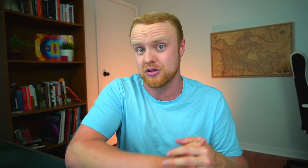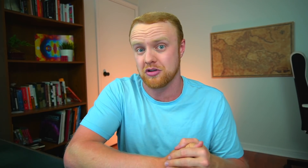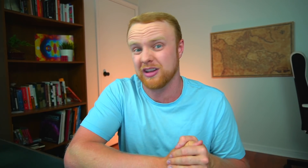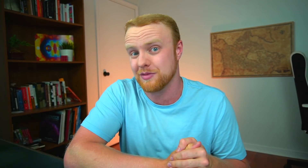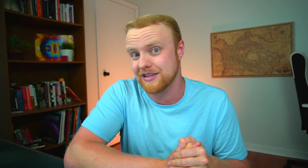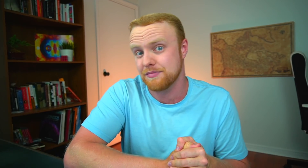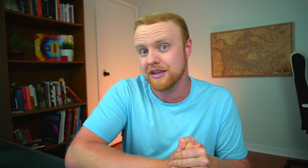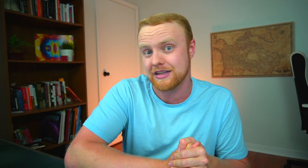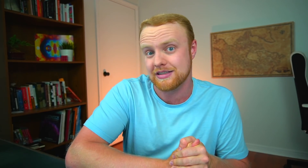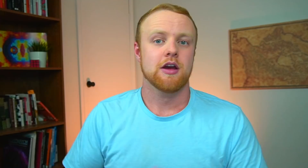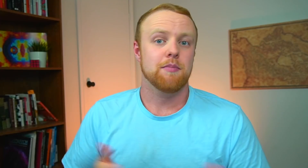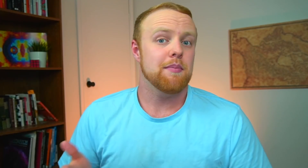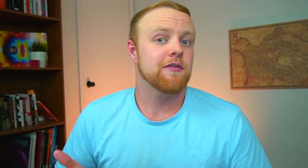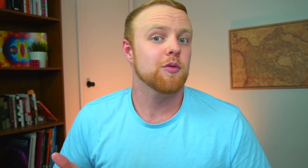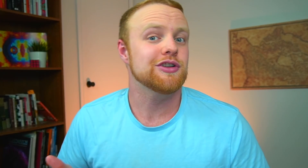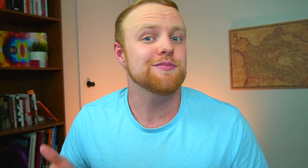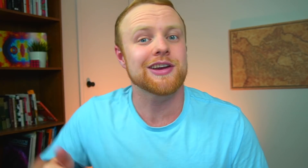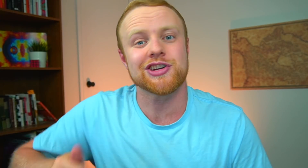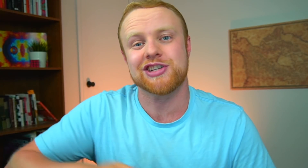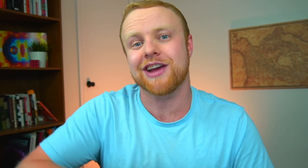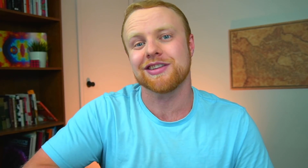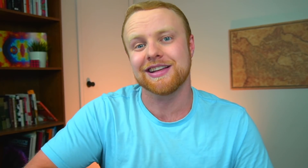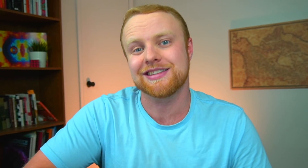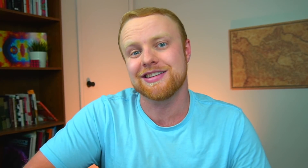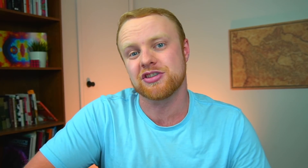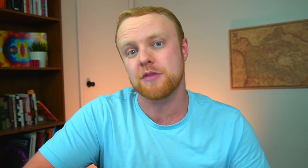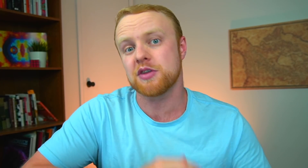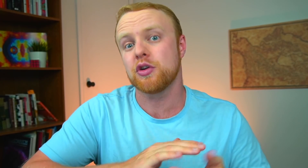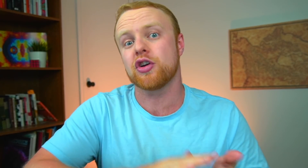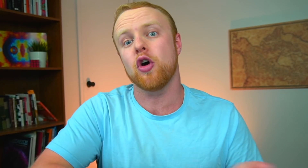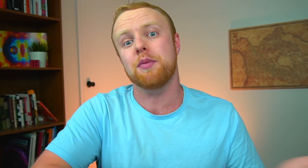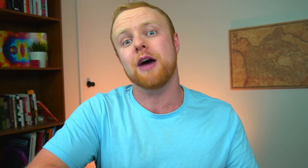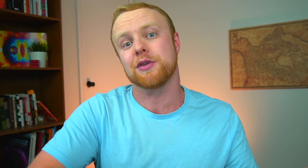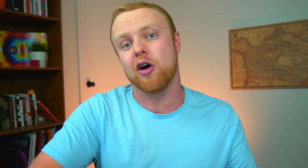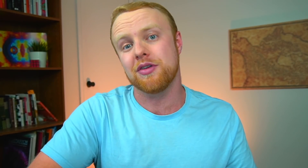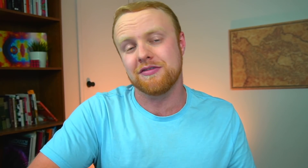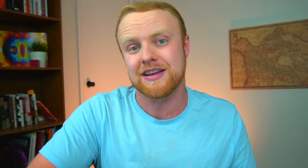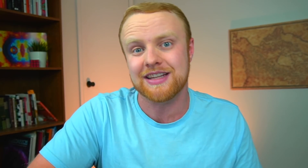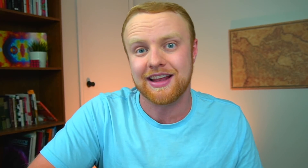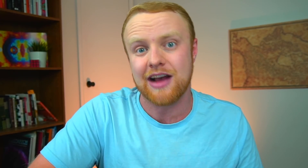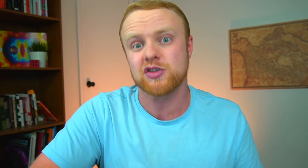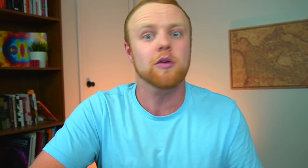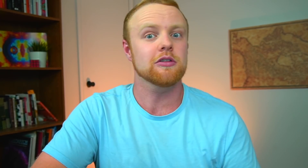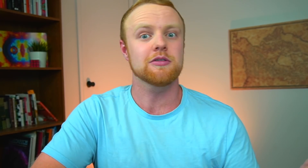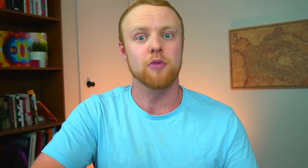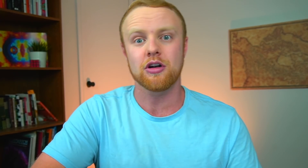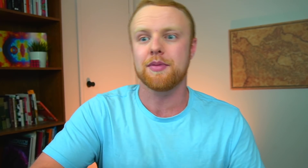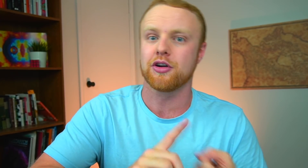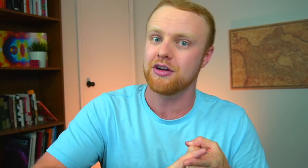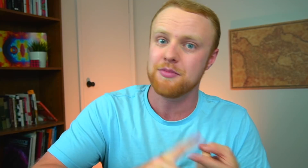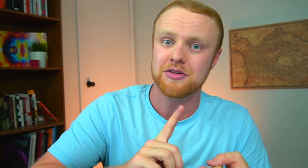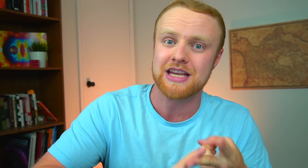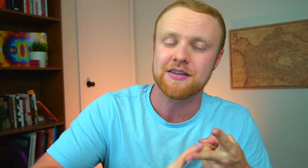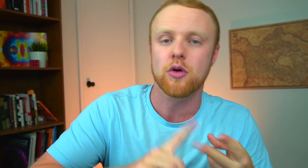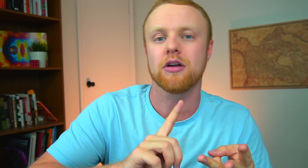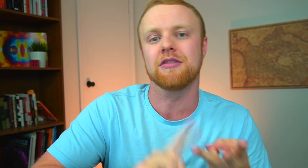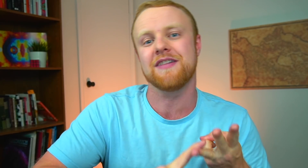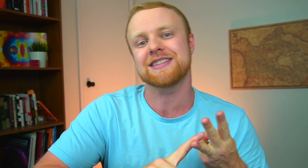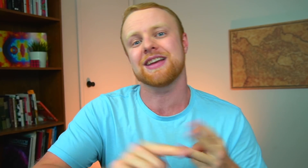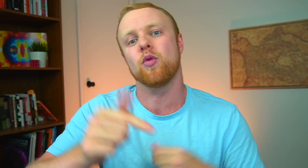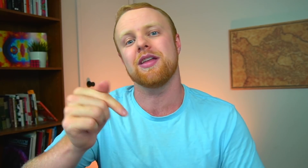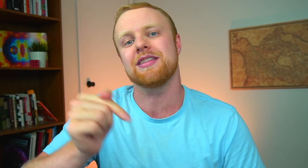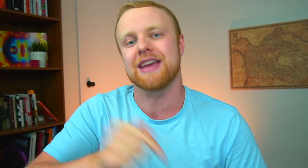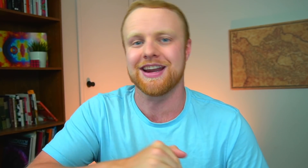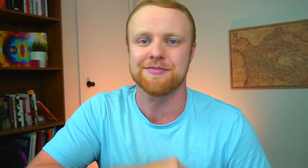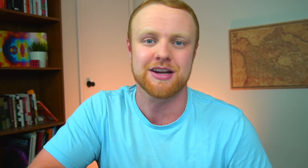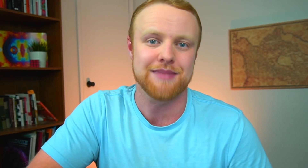who are struggling with disabilities. But before we do, make sure to check out the links in the description where you can open up your own investing accounts or learn more about earning more, saving more, or